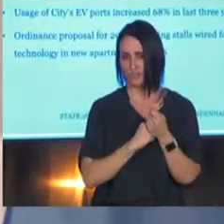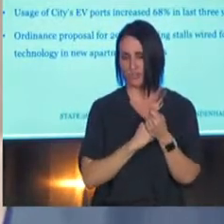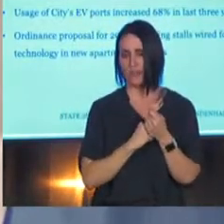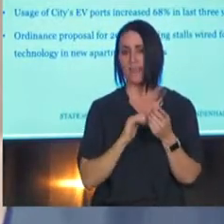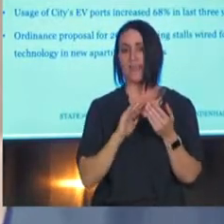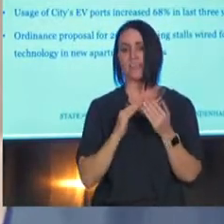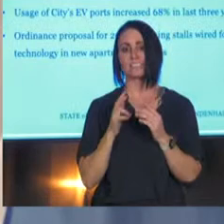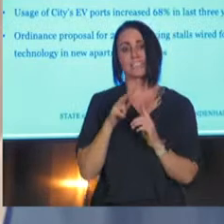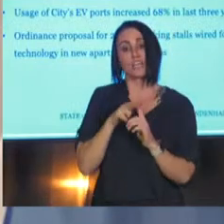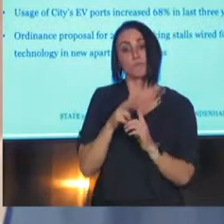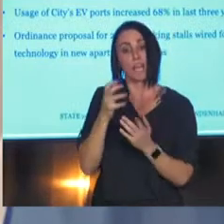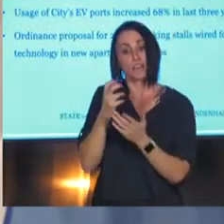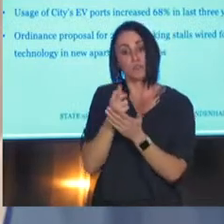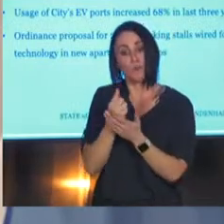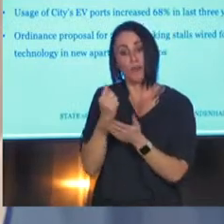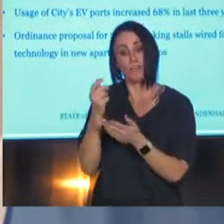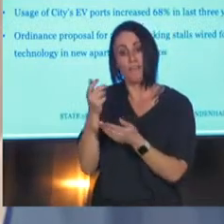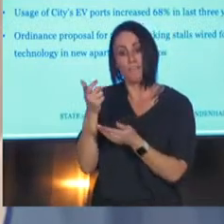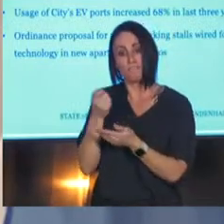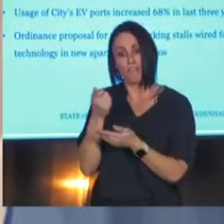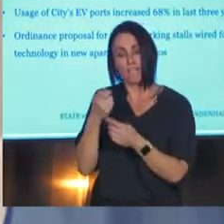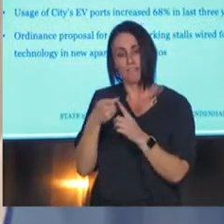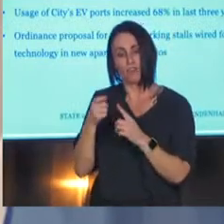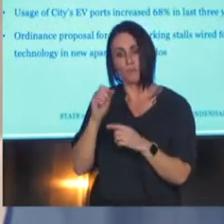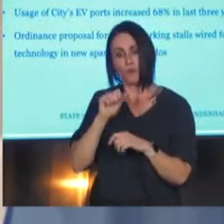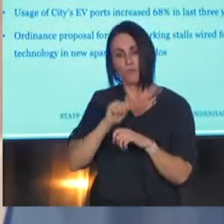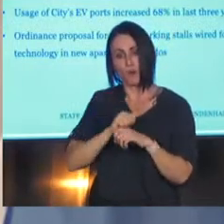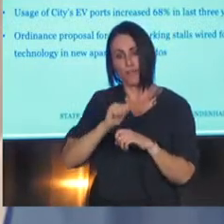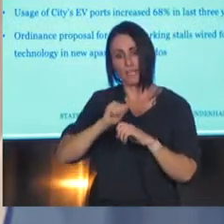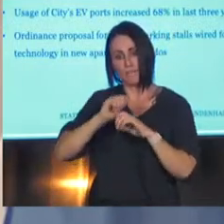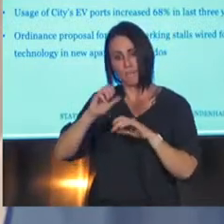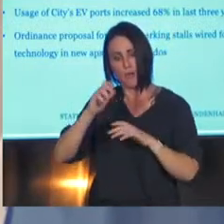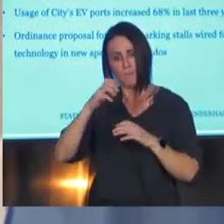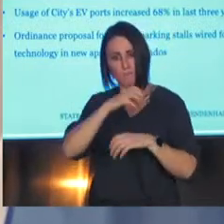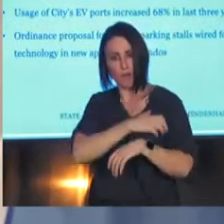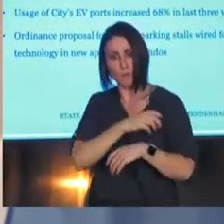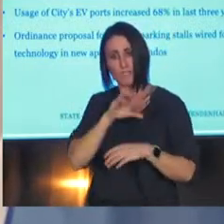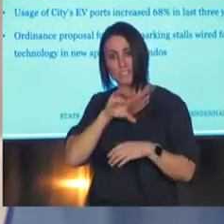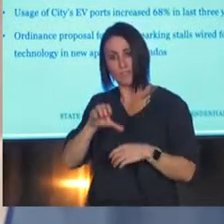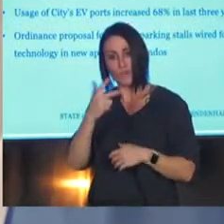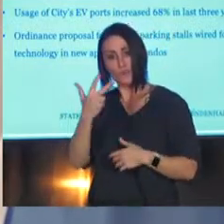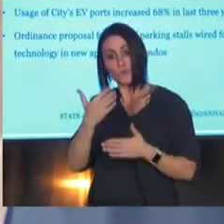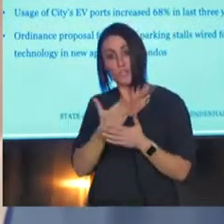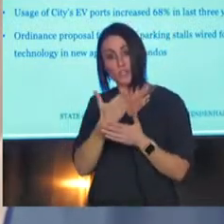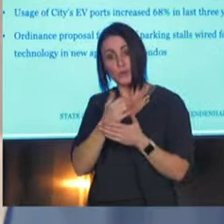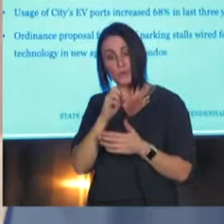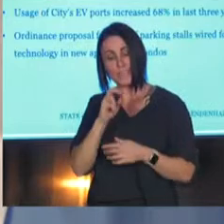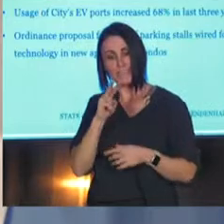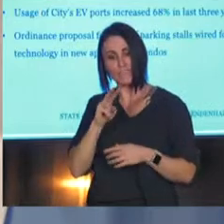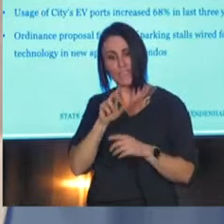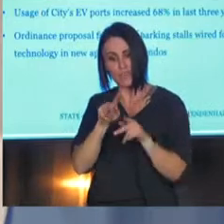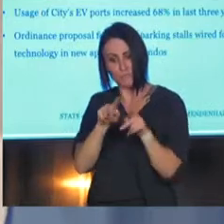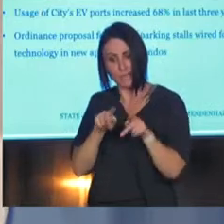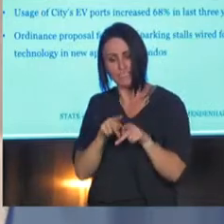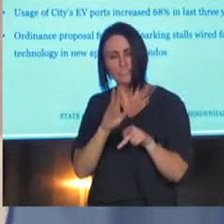applied for and won funding from Rocky Mountain Power to install 3 new EV stations, and they'll be installed on 2nd South this